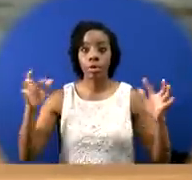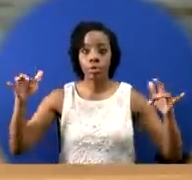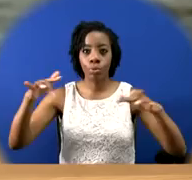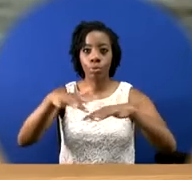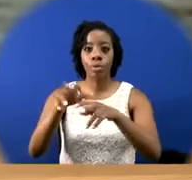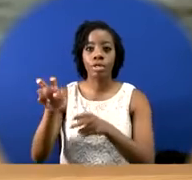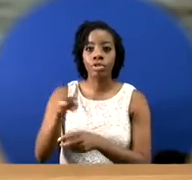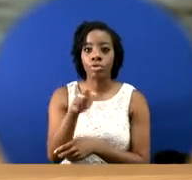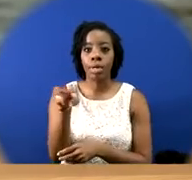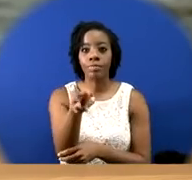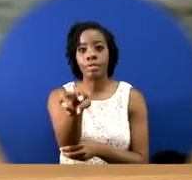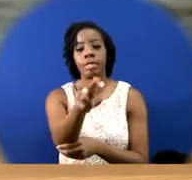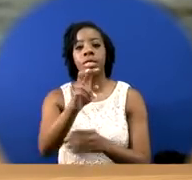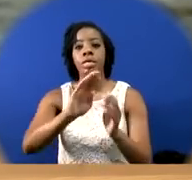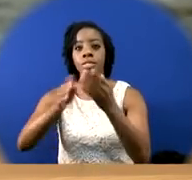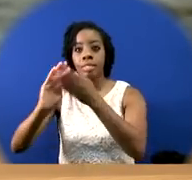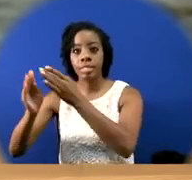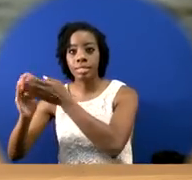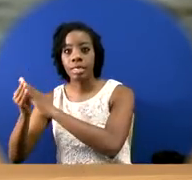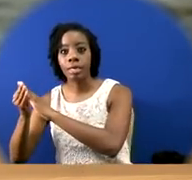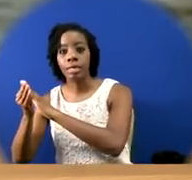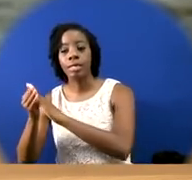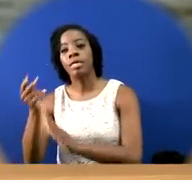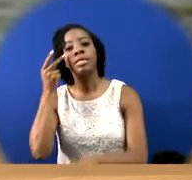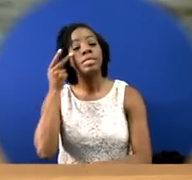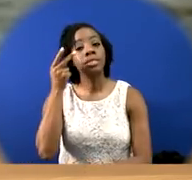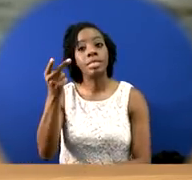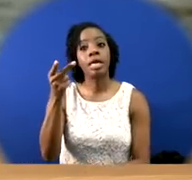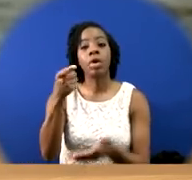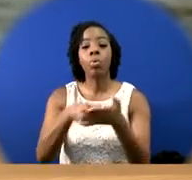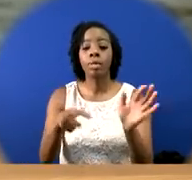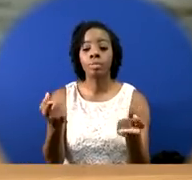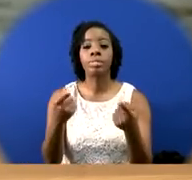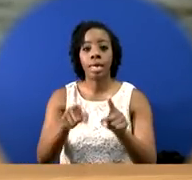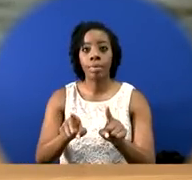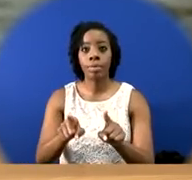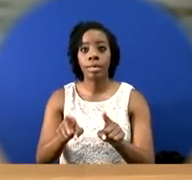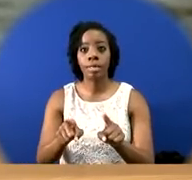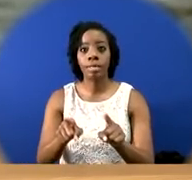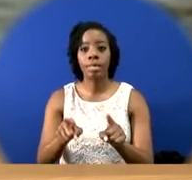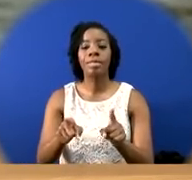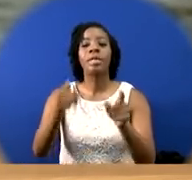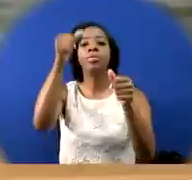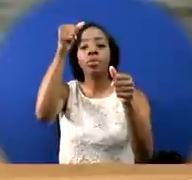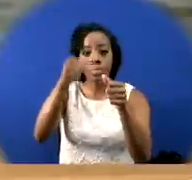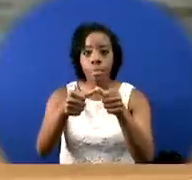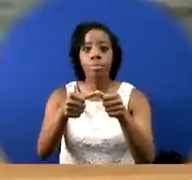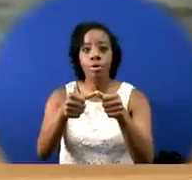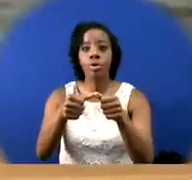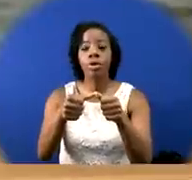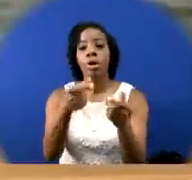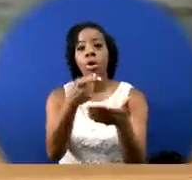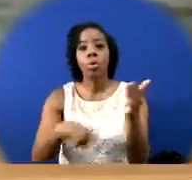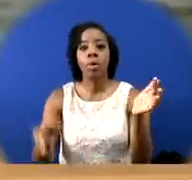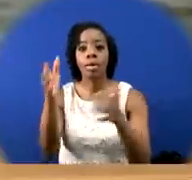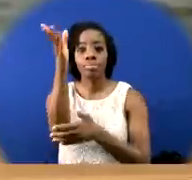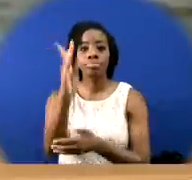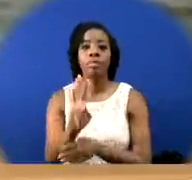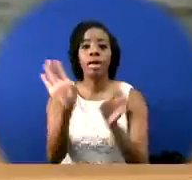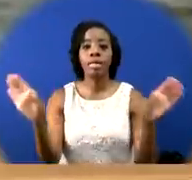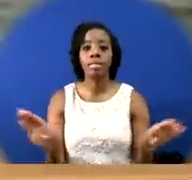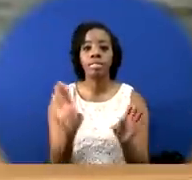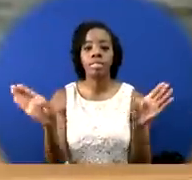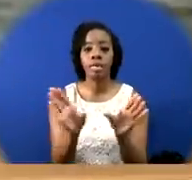made it there from the diaspora. They came in to see what was going to happen as they remembered what God had done for